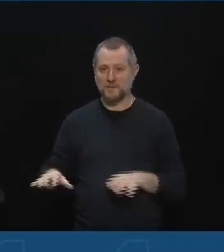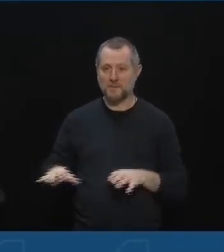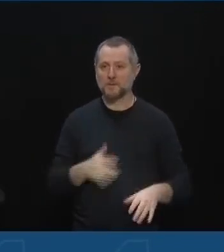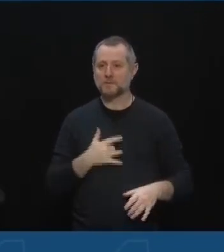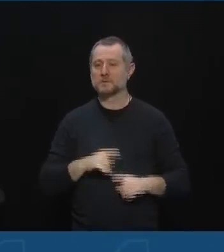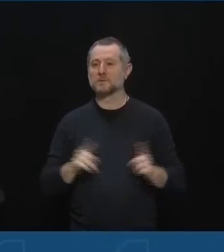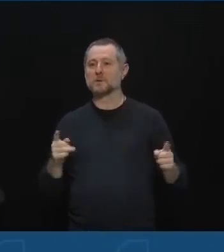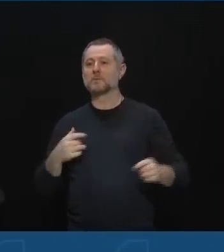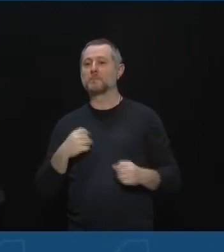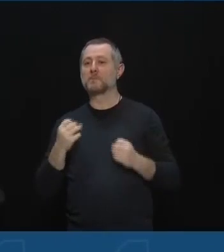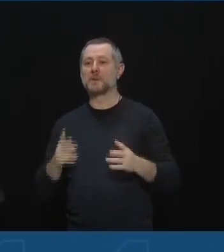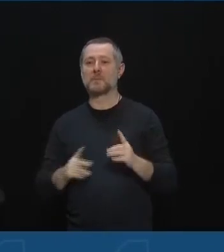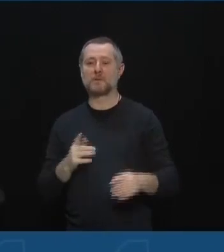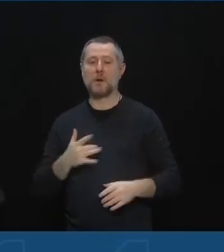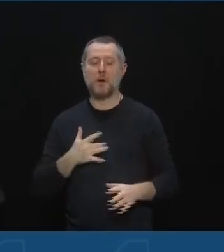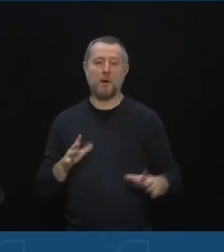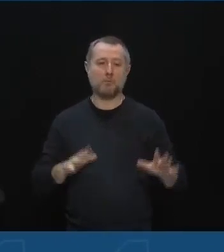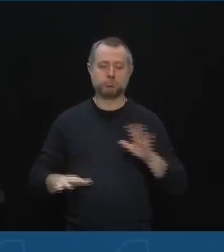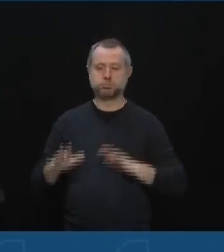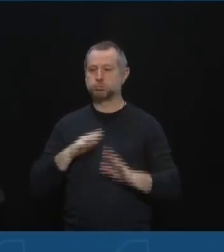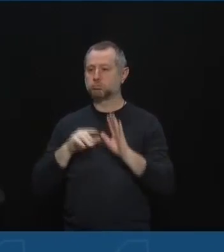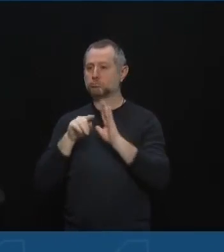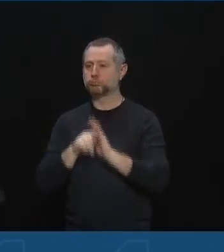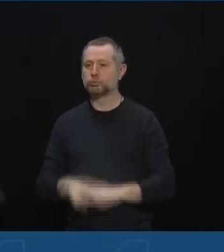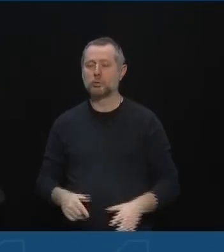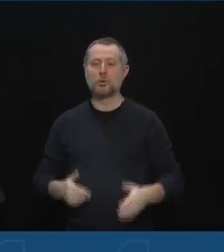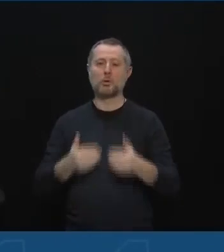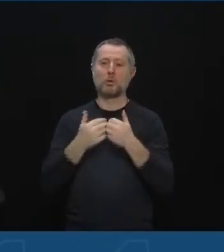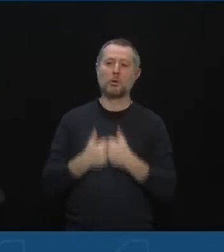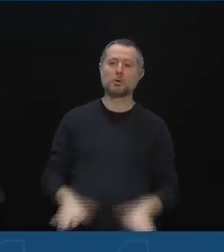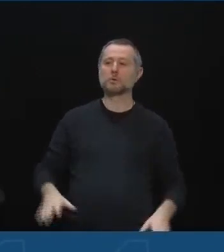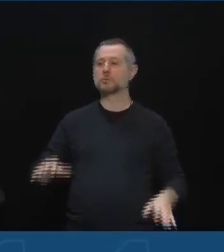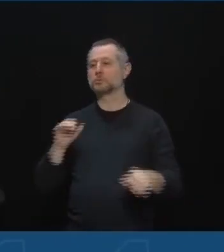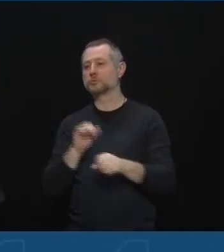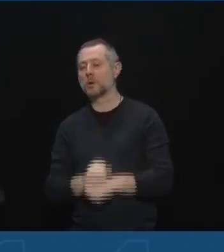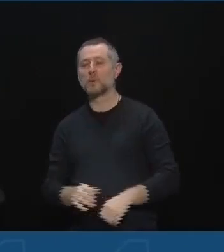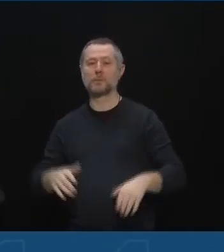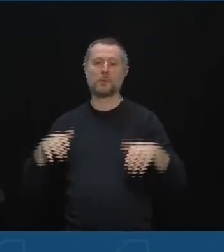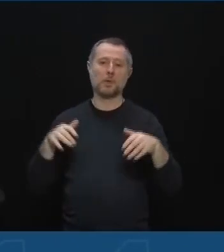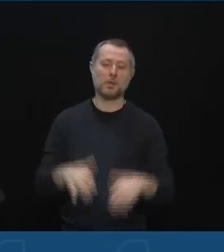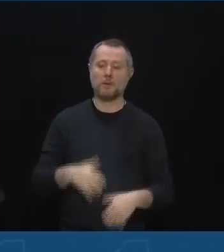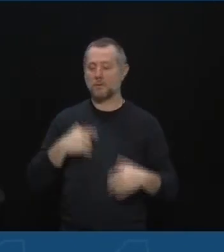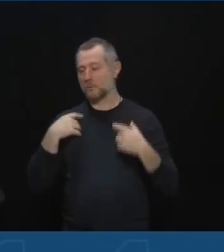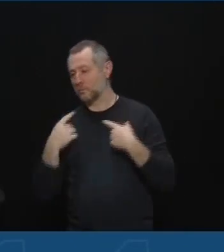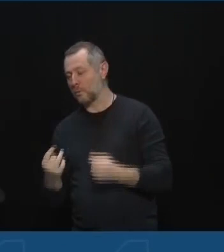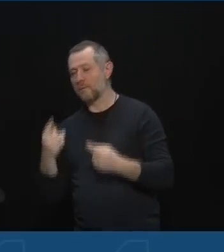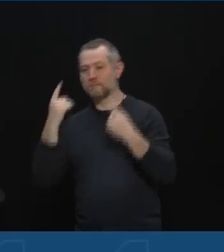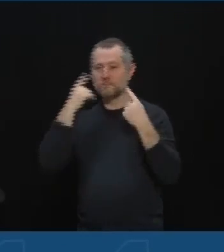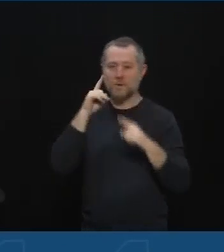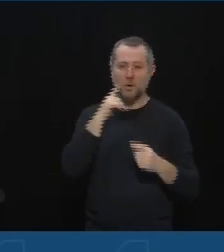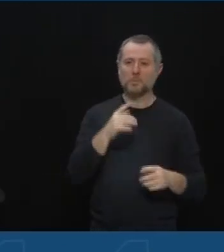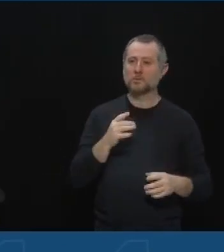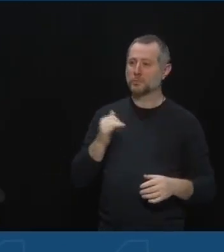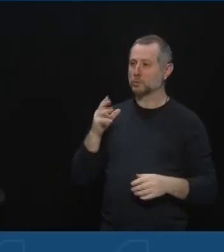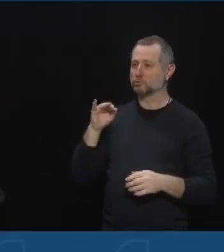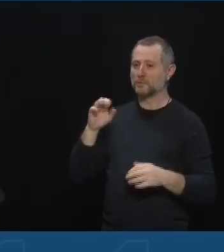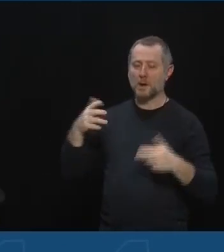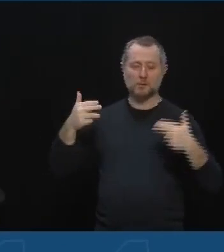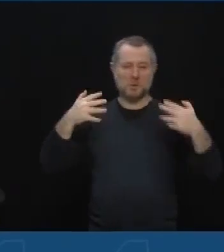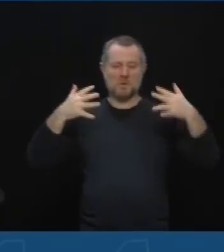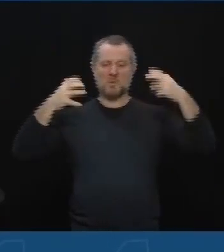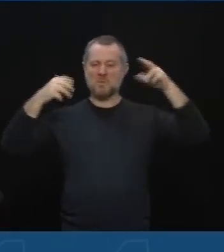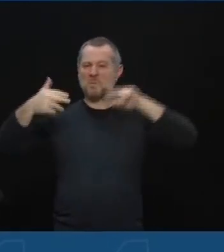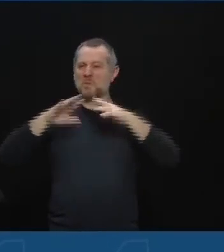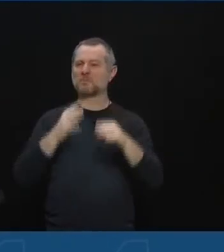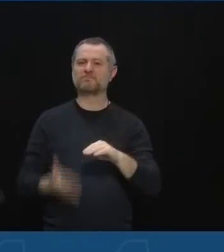people losing their jobs and feeling very desperate, and, you know, why we have seen an increase in crime. And we'll deal with the root causes,